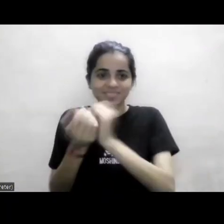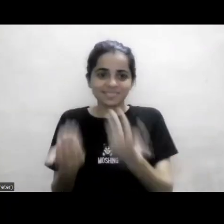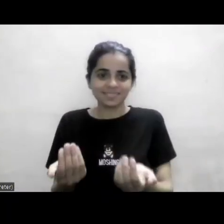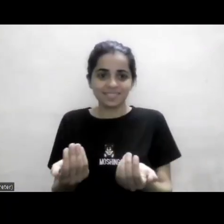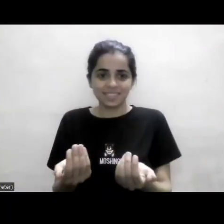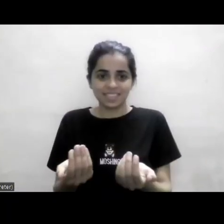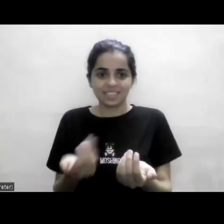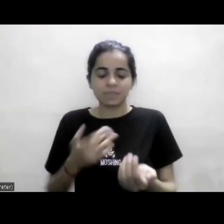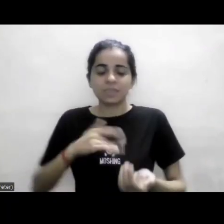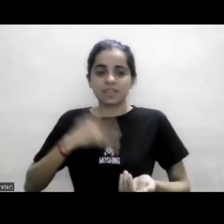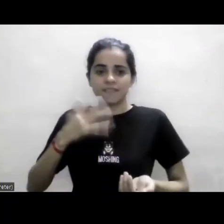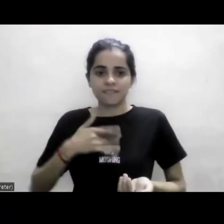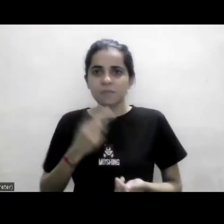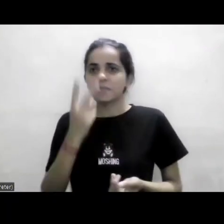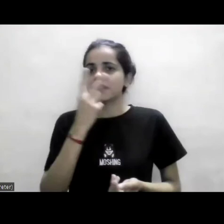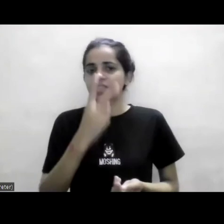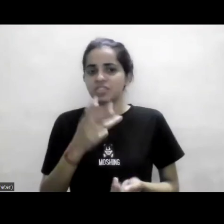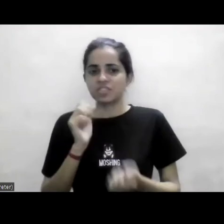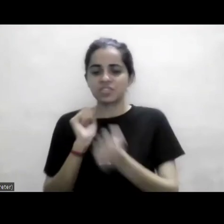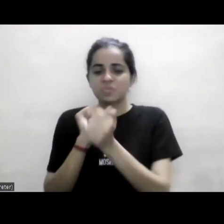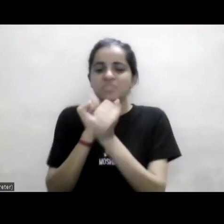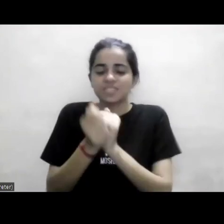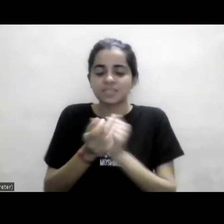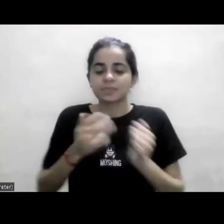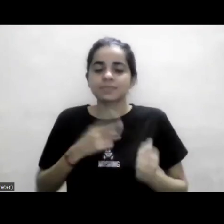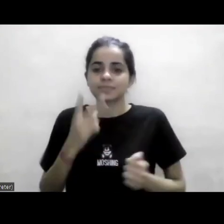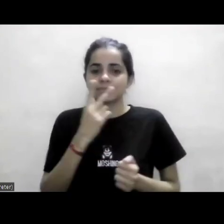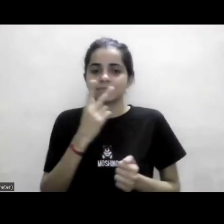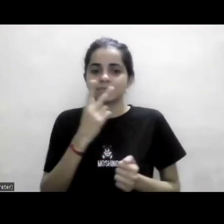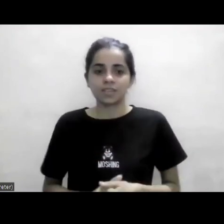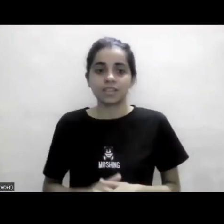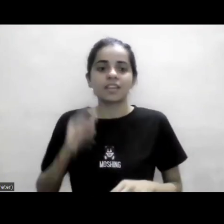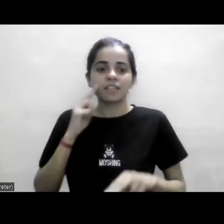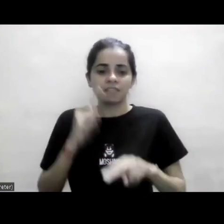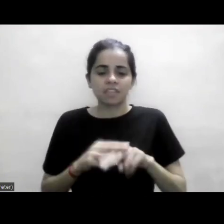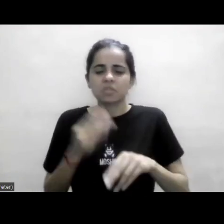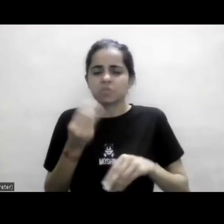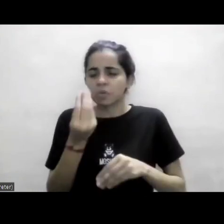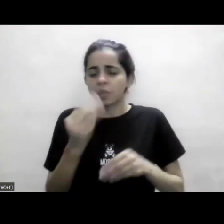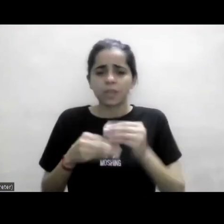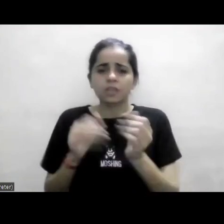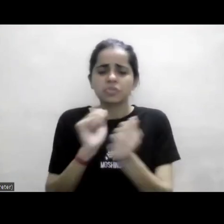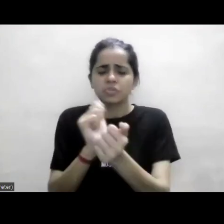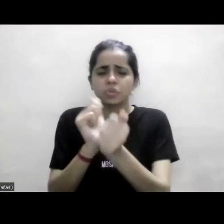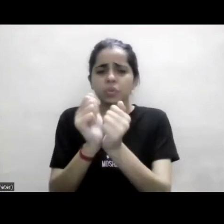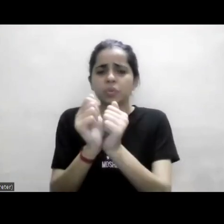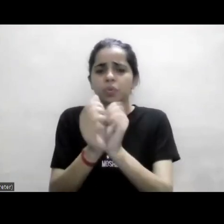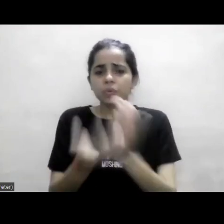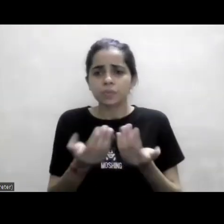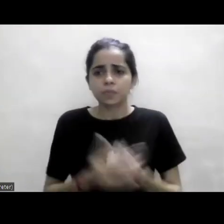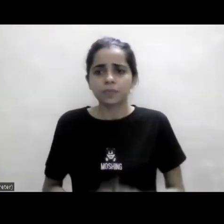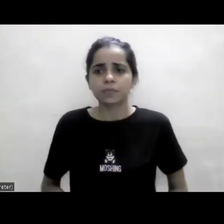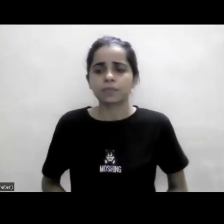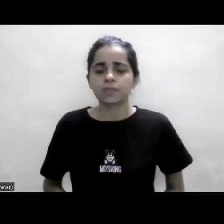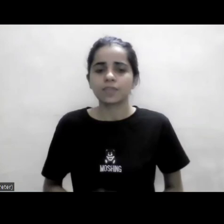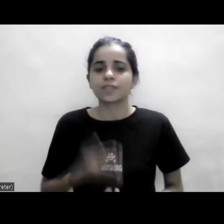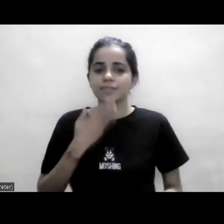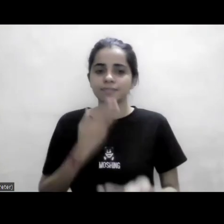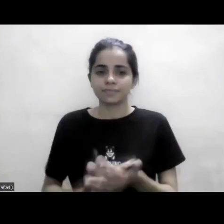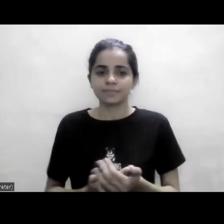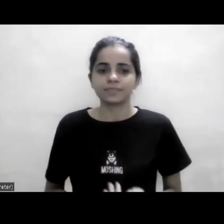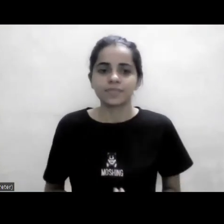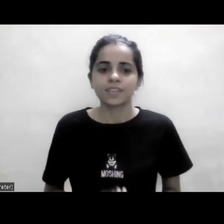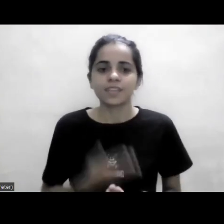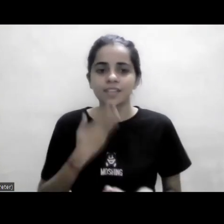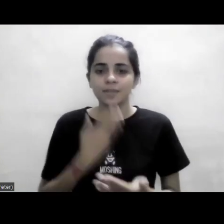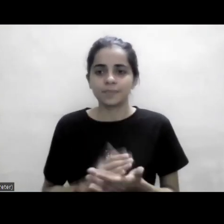can actually see this change, you know, if there is, yes. Yeah, yeah. Thank you. Thank you so